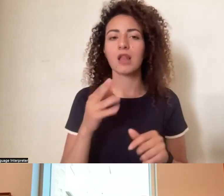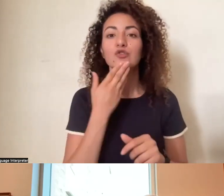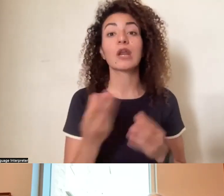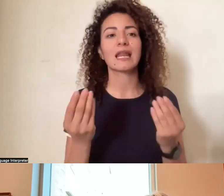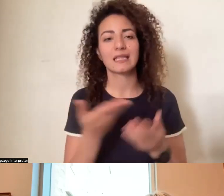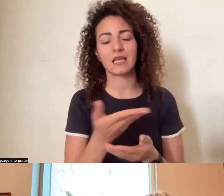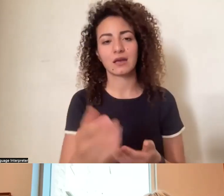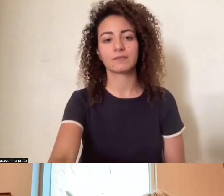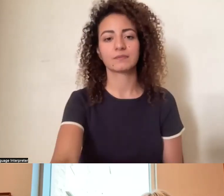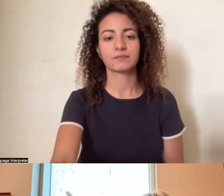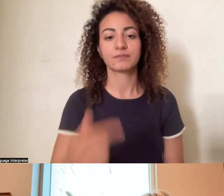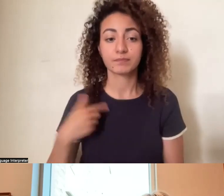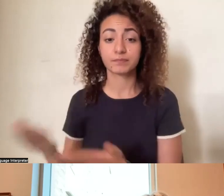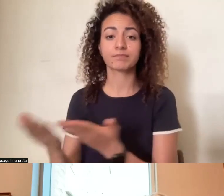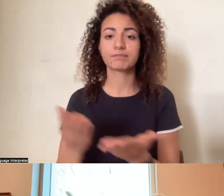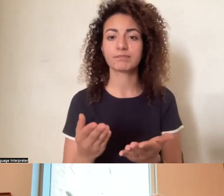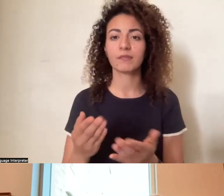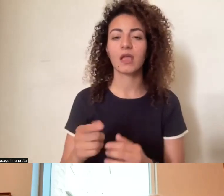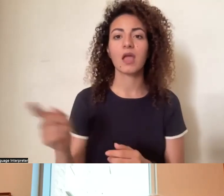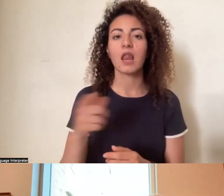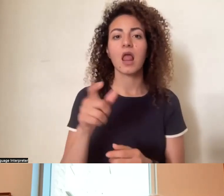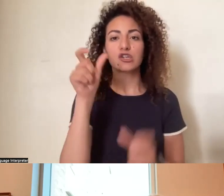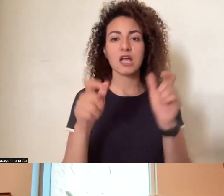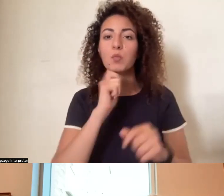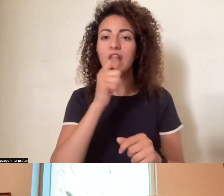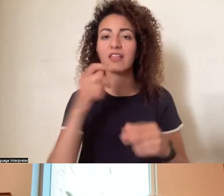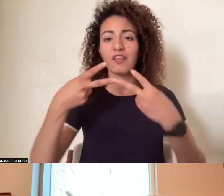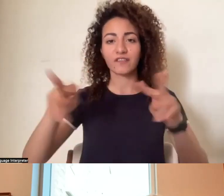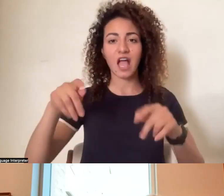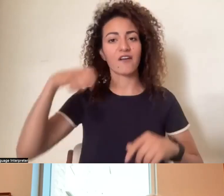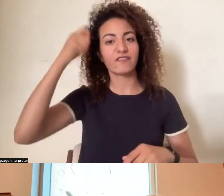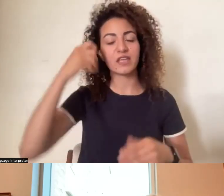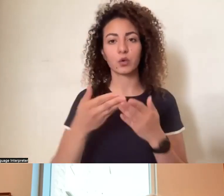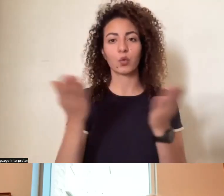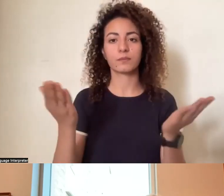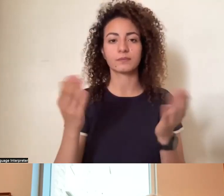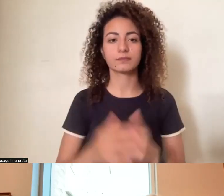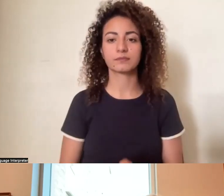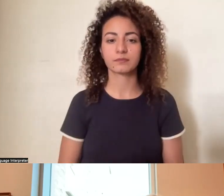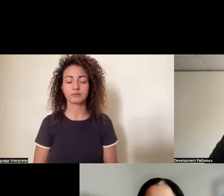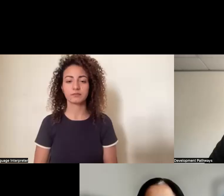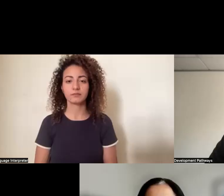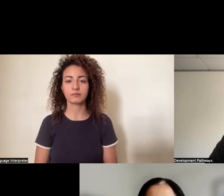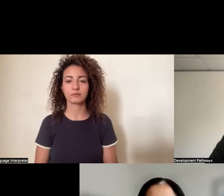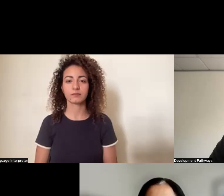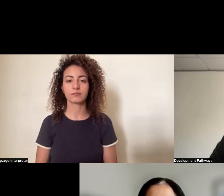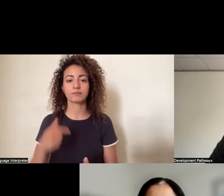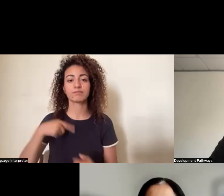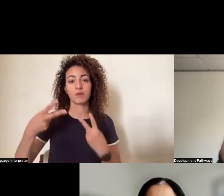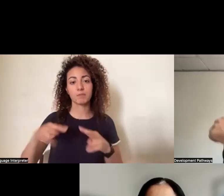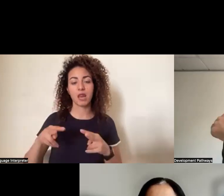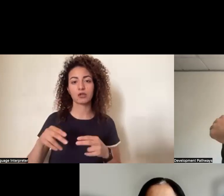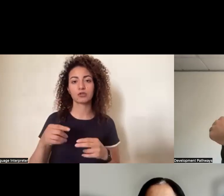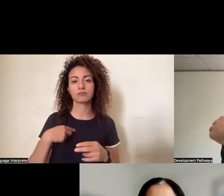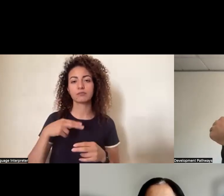would invite all panelists first to put their videos on, and I will start by